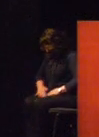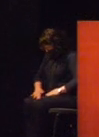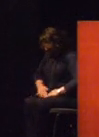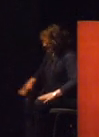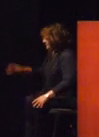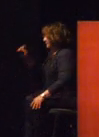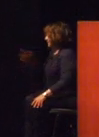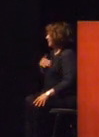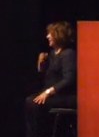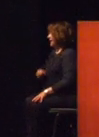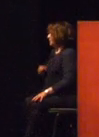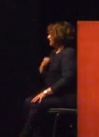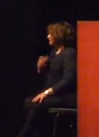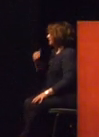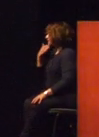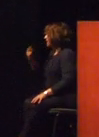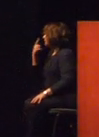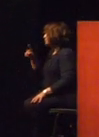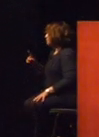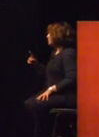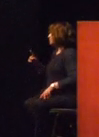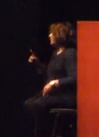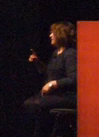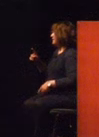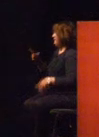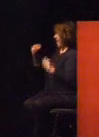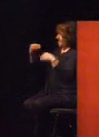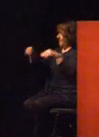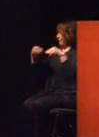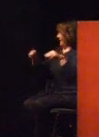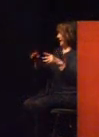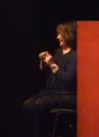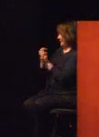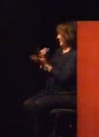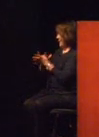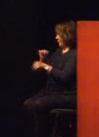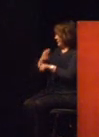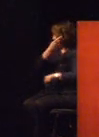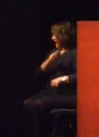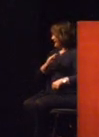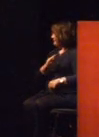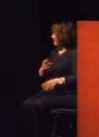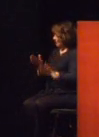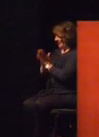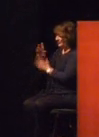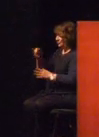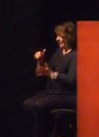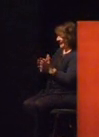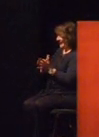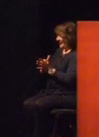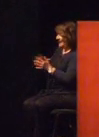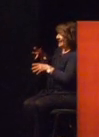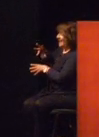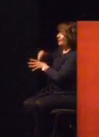All right, so my apologies, and thank you to our marketing team who worked on that. We're gonna ask them to do that again and